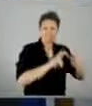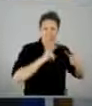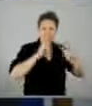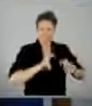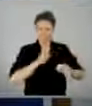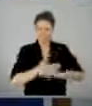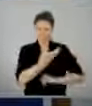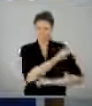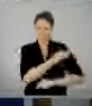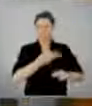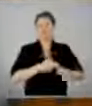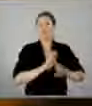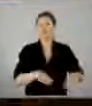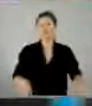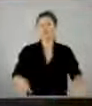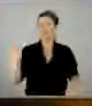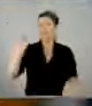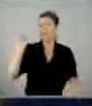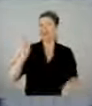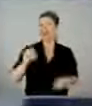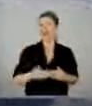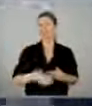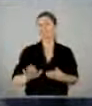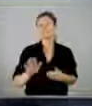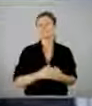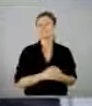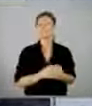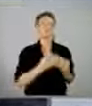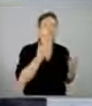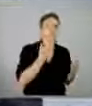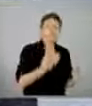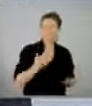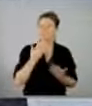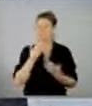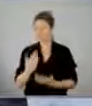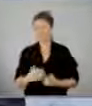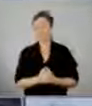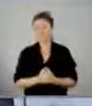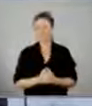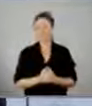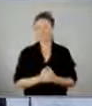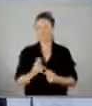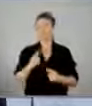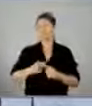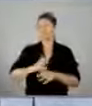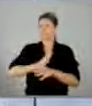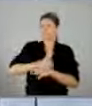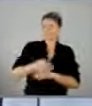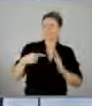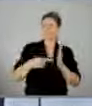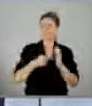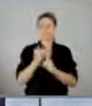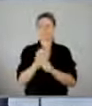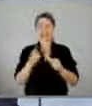Thanks very much. Well, thank you, Professor Skerritt, and thank you again to you and everyone at the TGA for the extraordinary job they've done for their